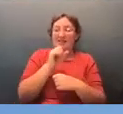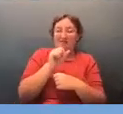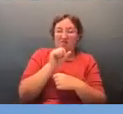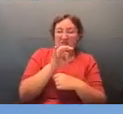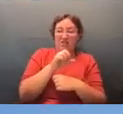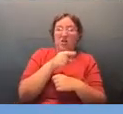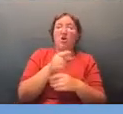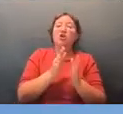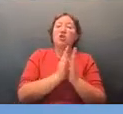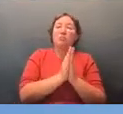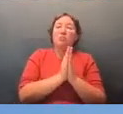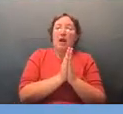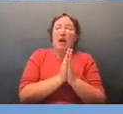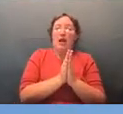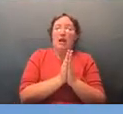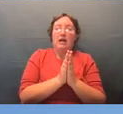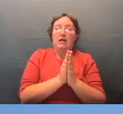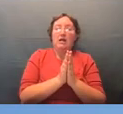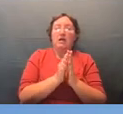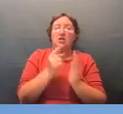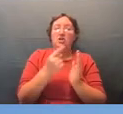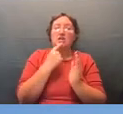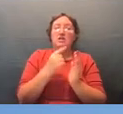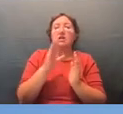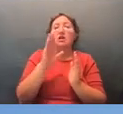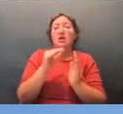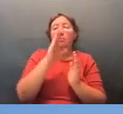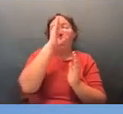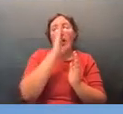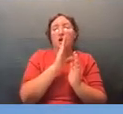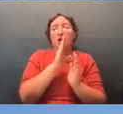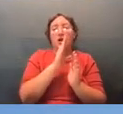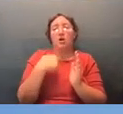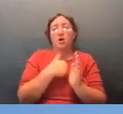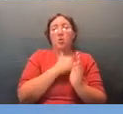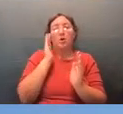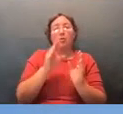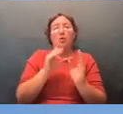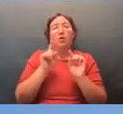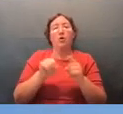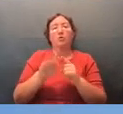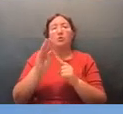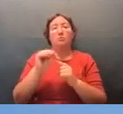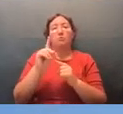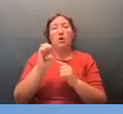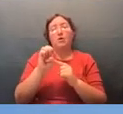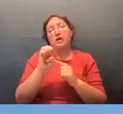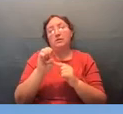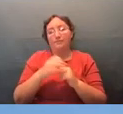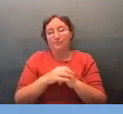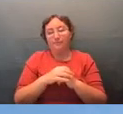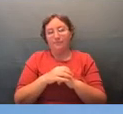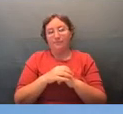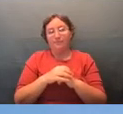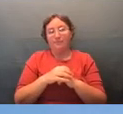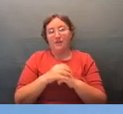who prayed, and it was reported that she said, "Goodbye, God, we are going to Bodie." And Bodie still stands